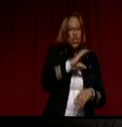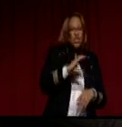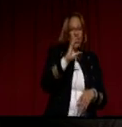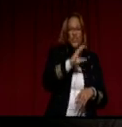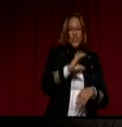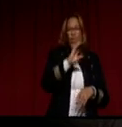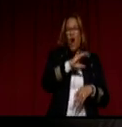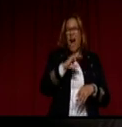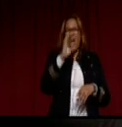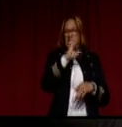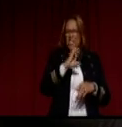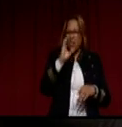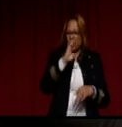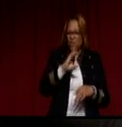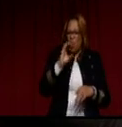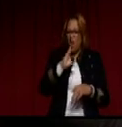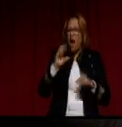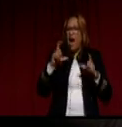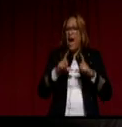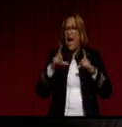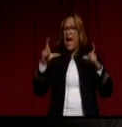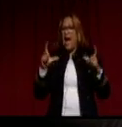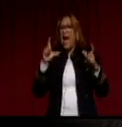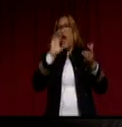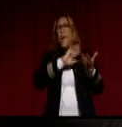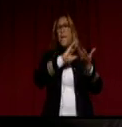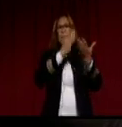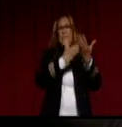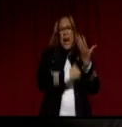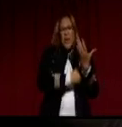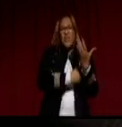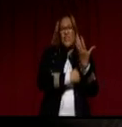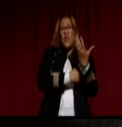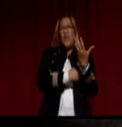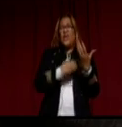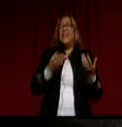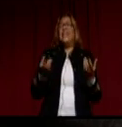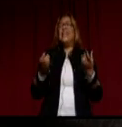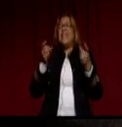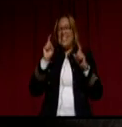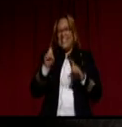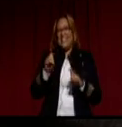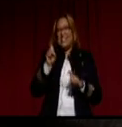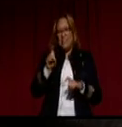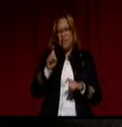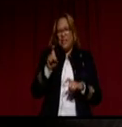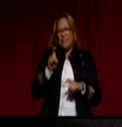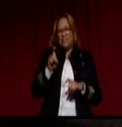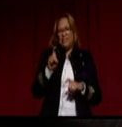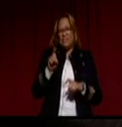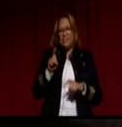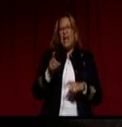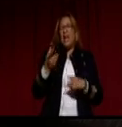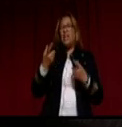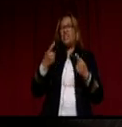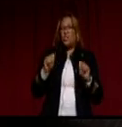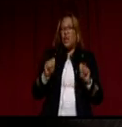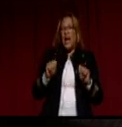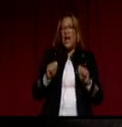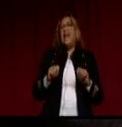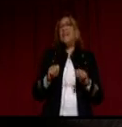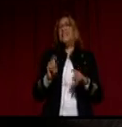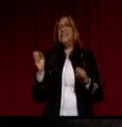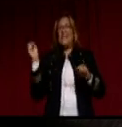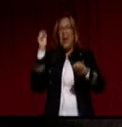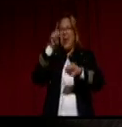how much and how potent this antibody is going to be toward trying to fight this